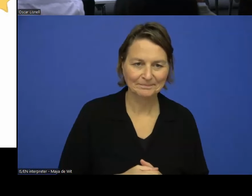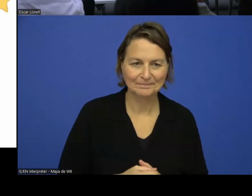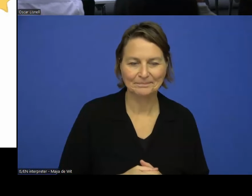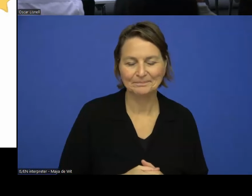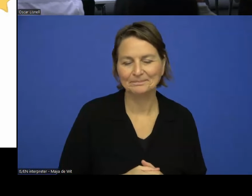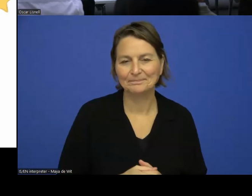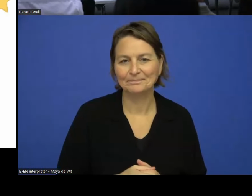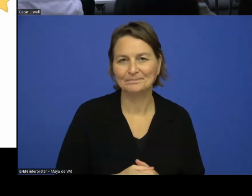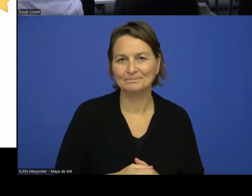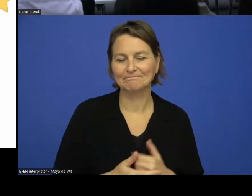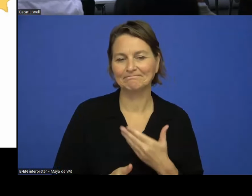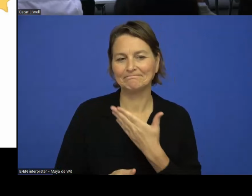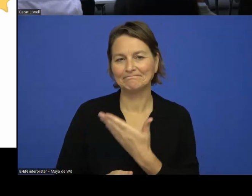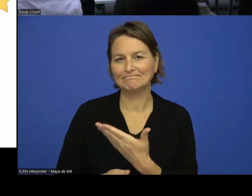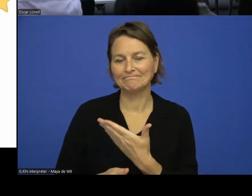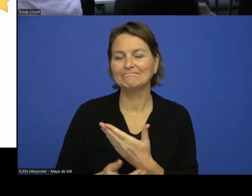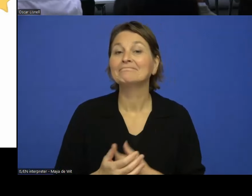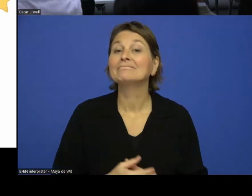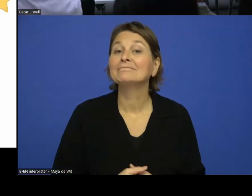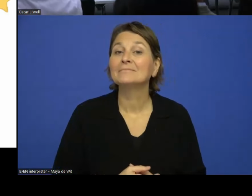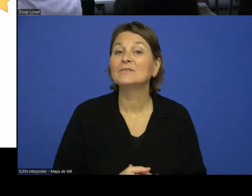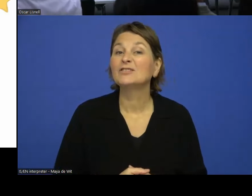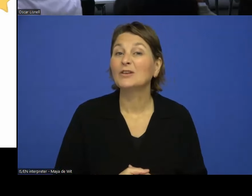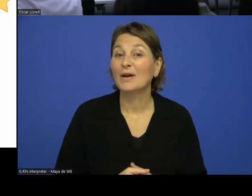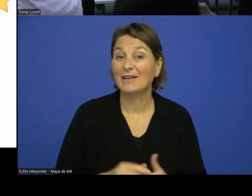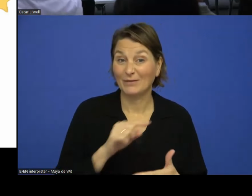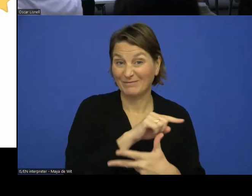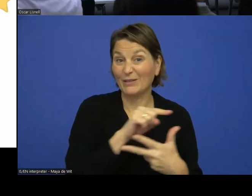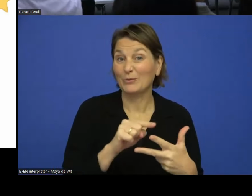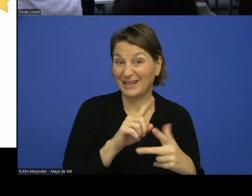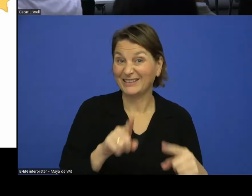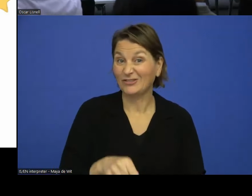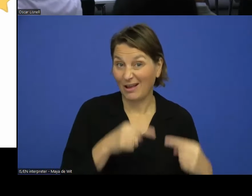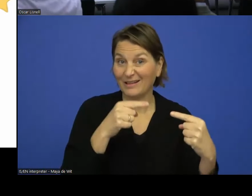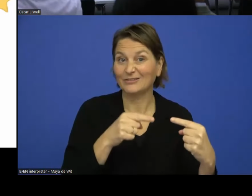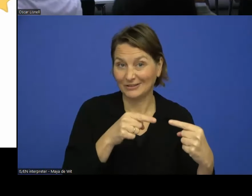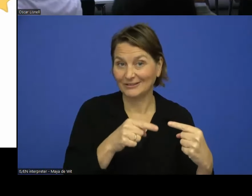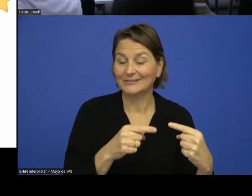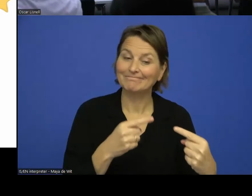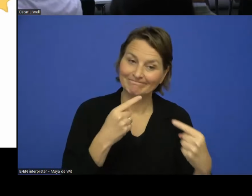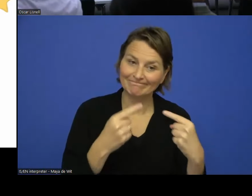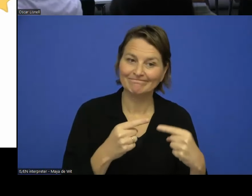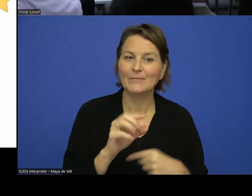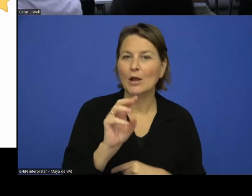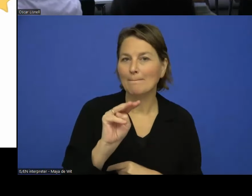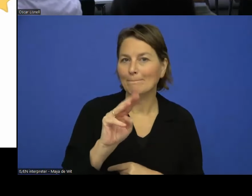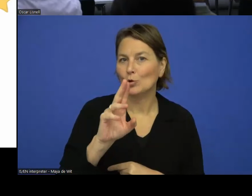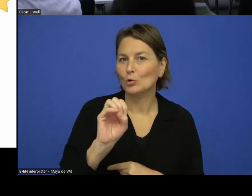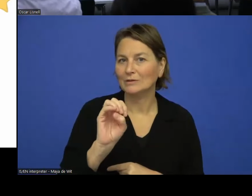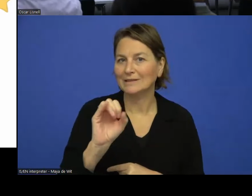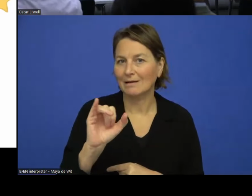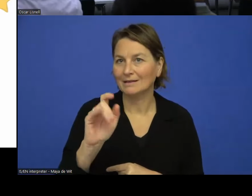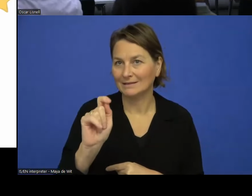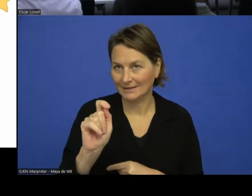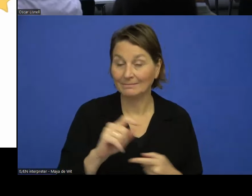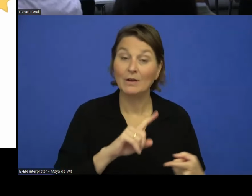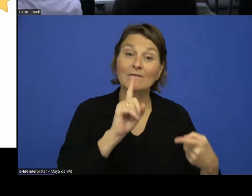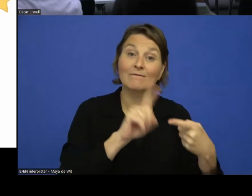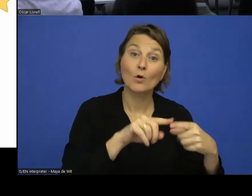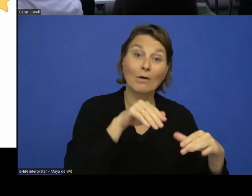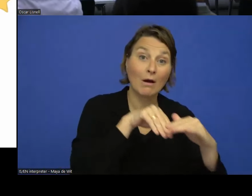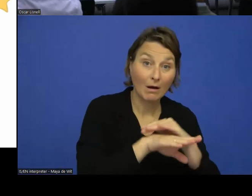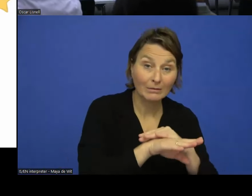We are addressing 3 different challenges again in Muse IT. First is accessibility of